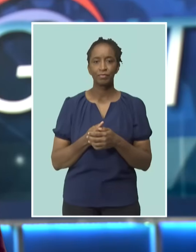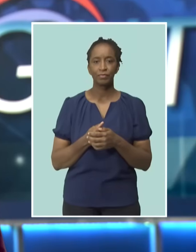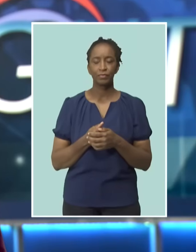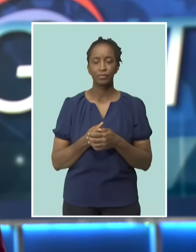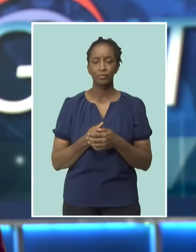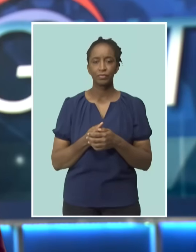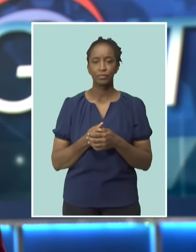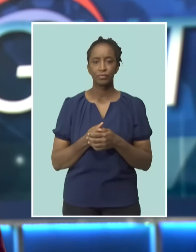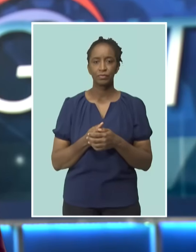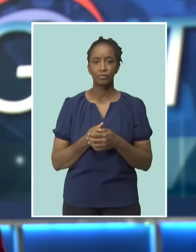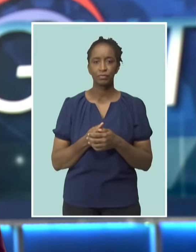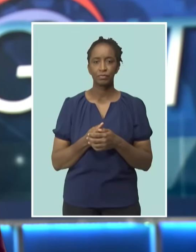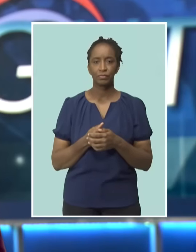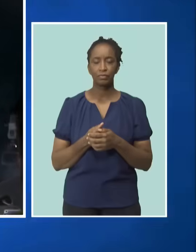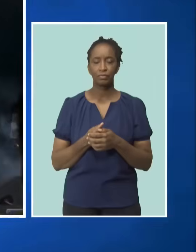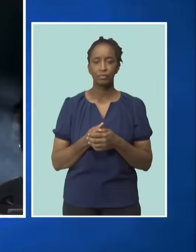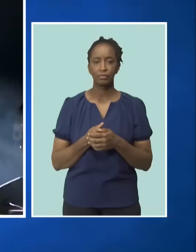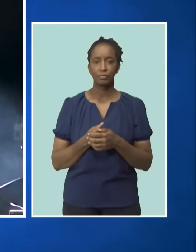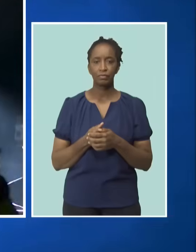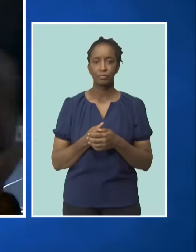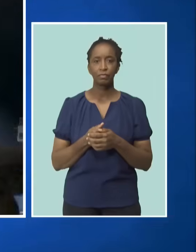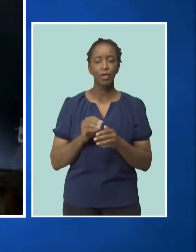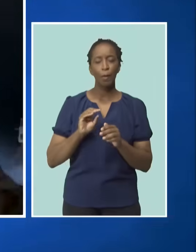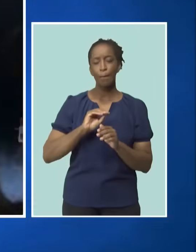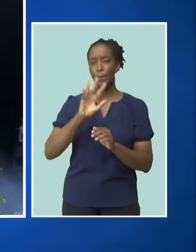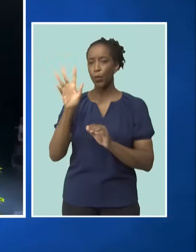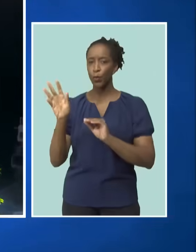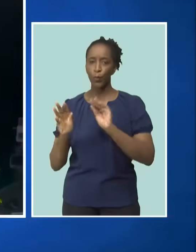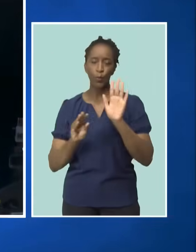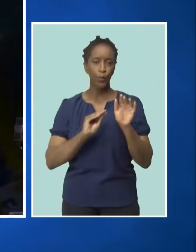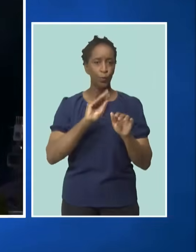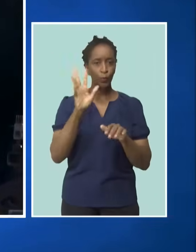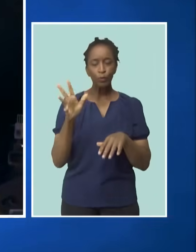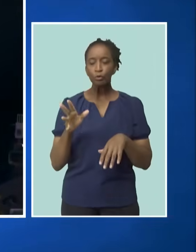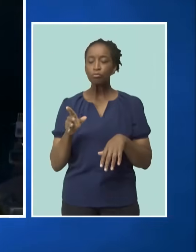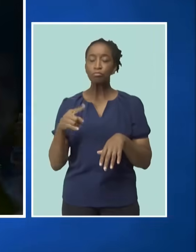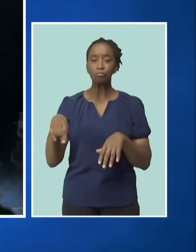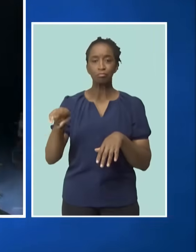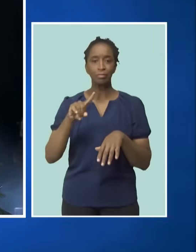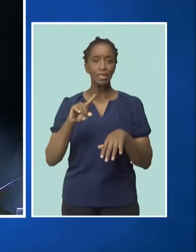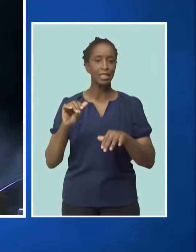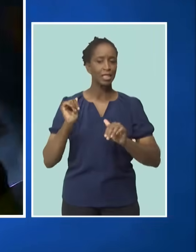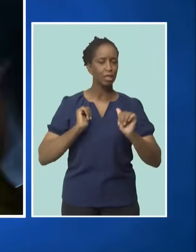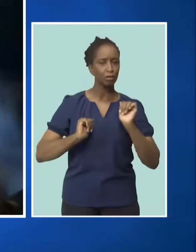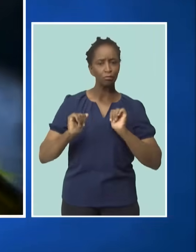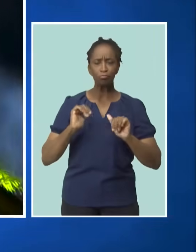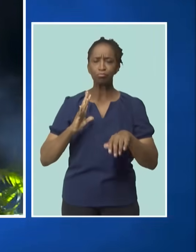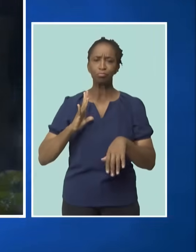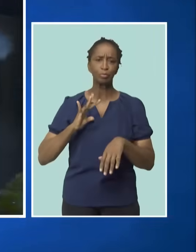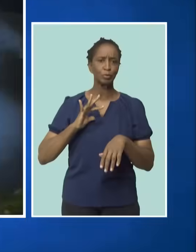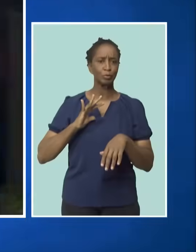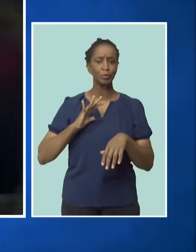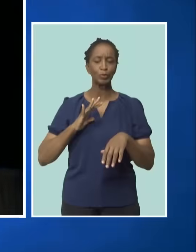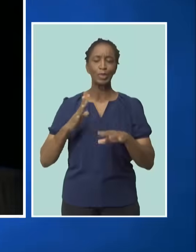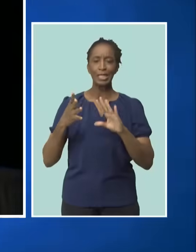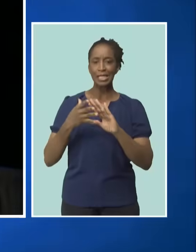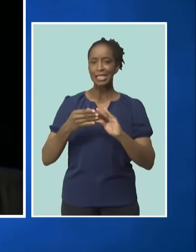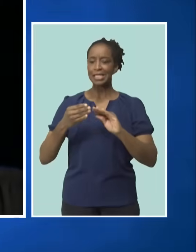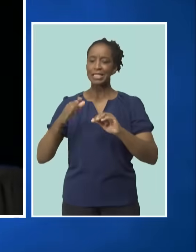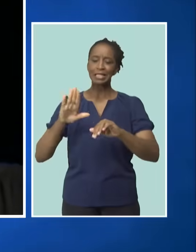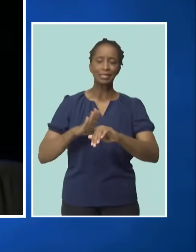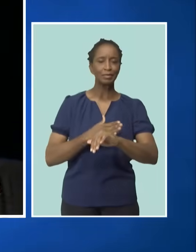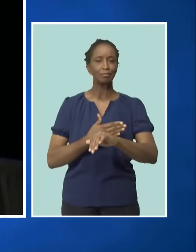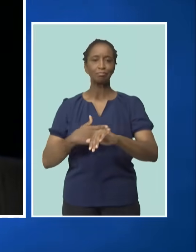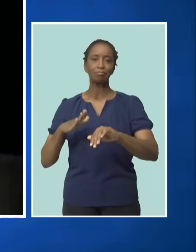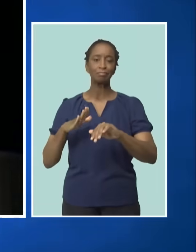that story. Fireworks, top-notch presentations, and lyrical renditions accompanied by a